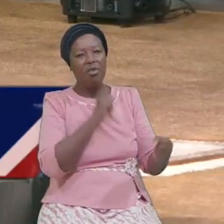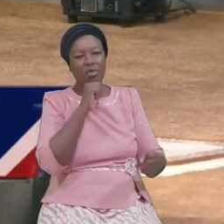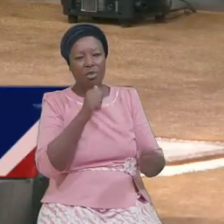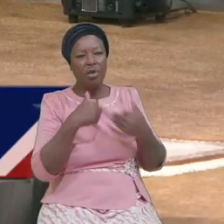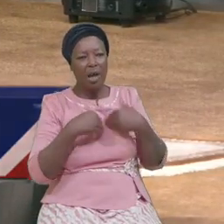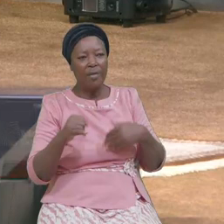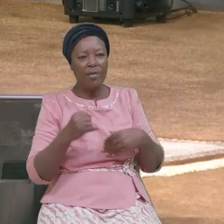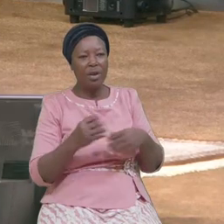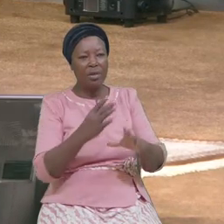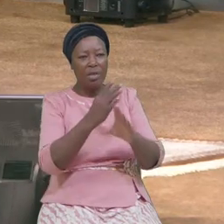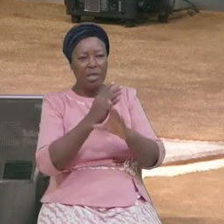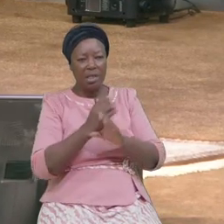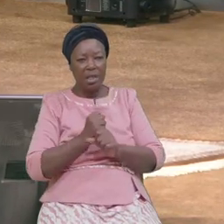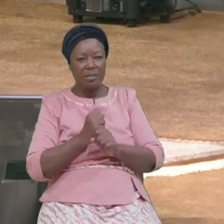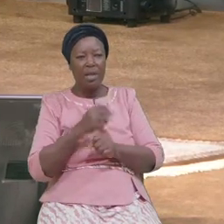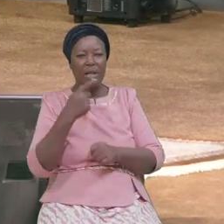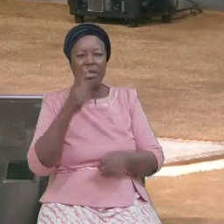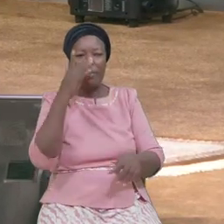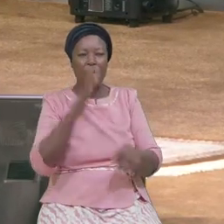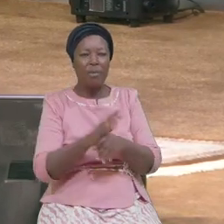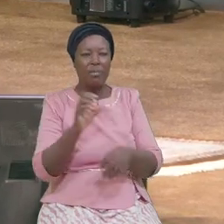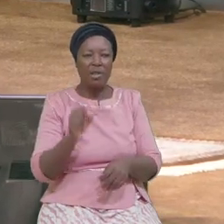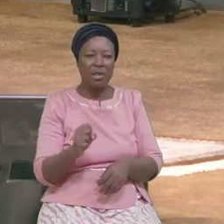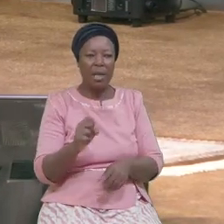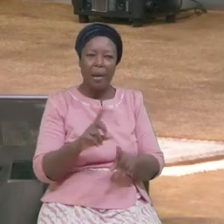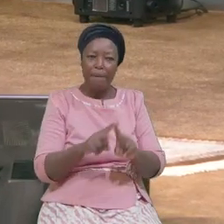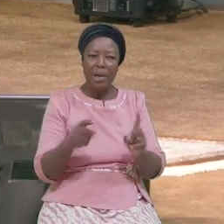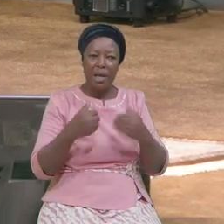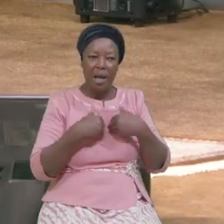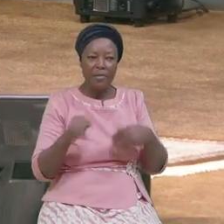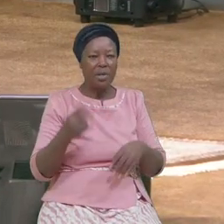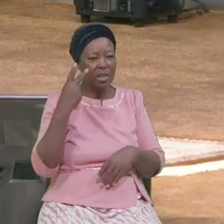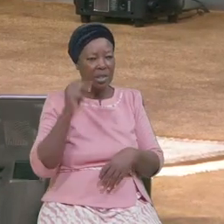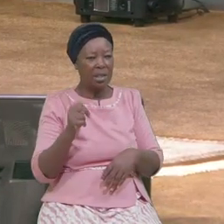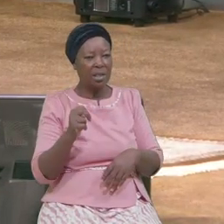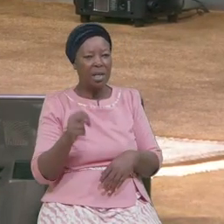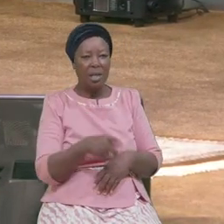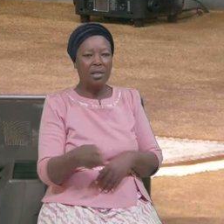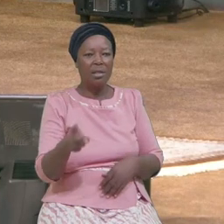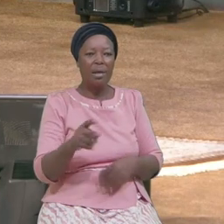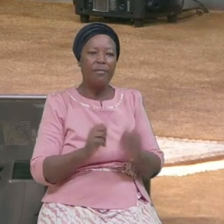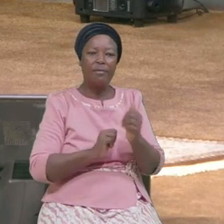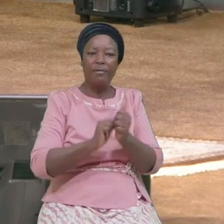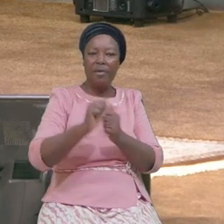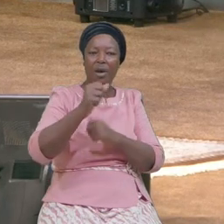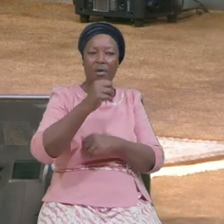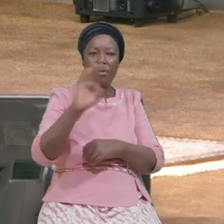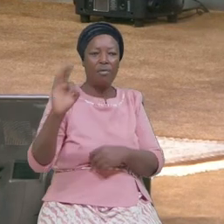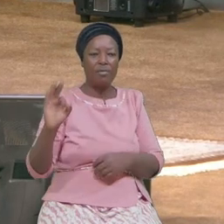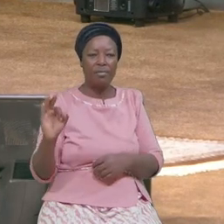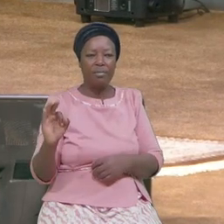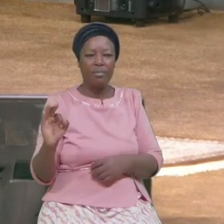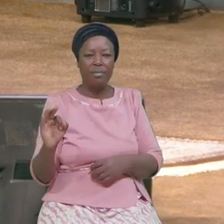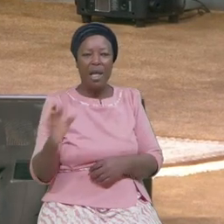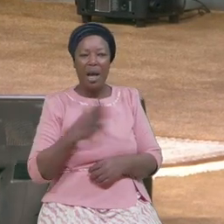having received the promises, but having seen them afar off,